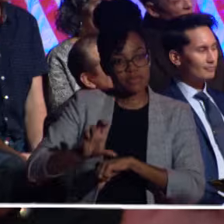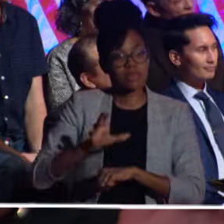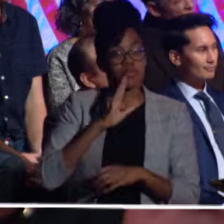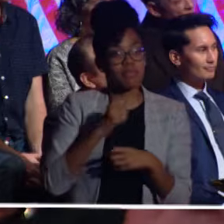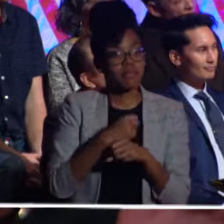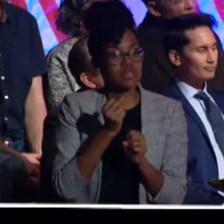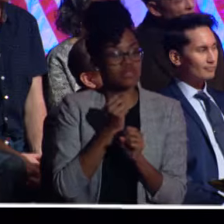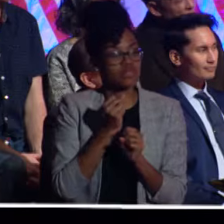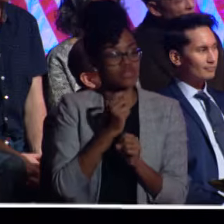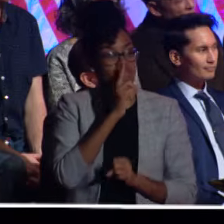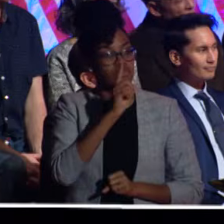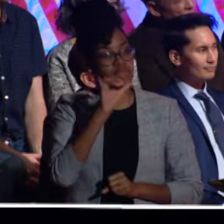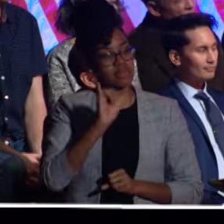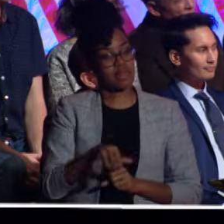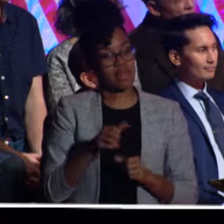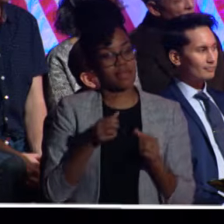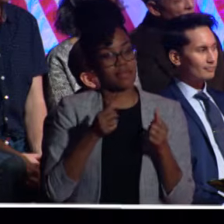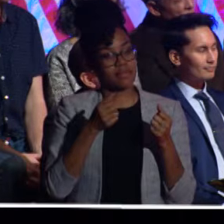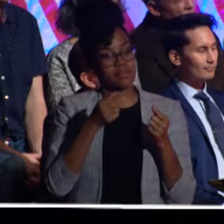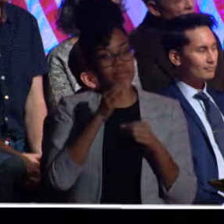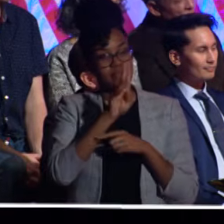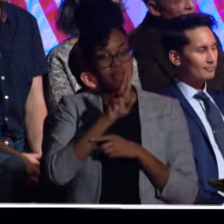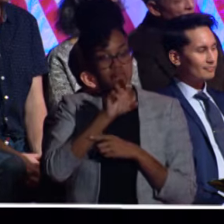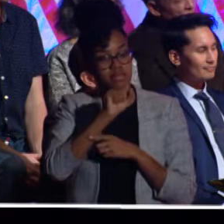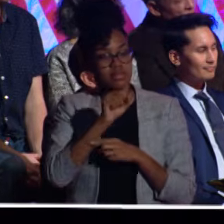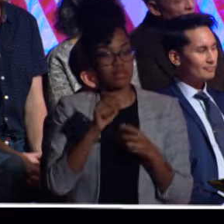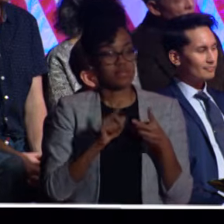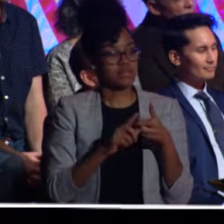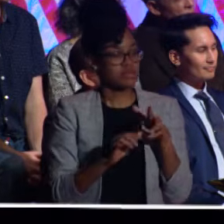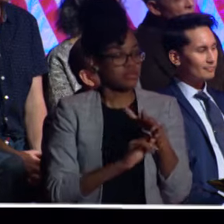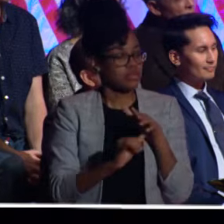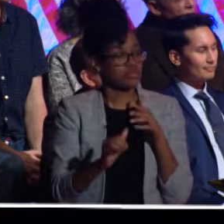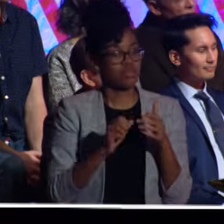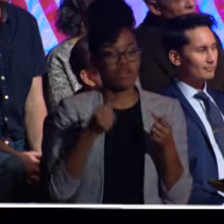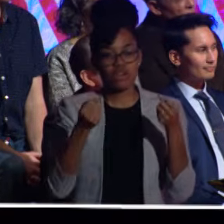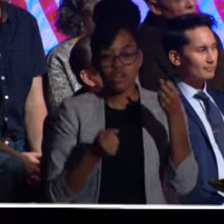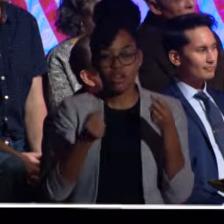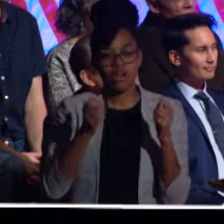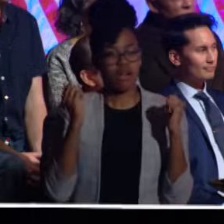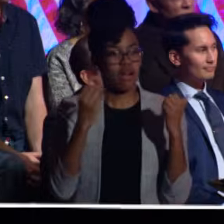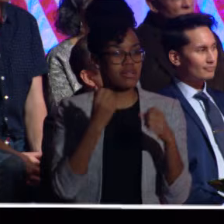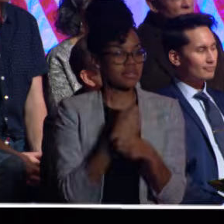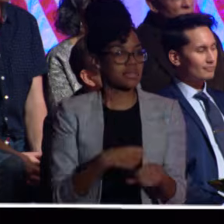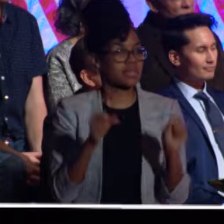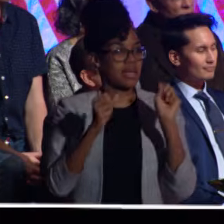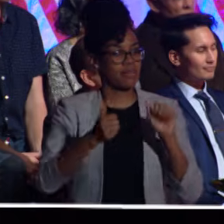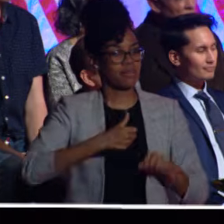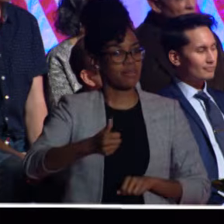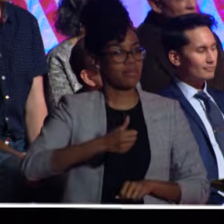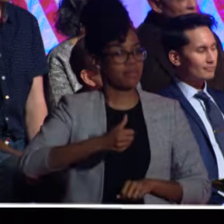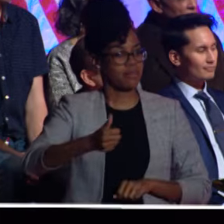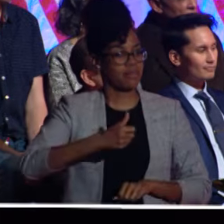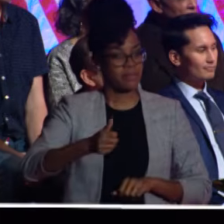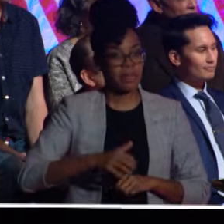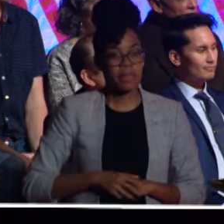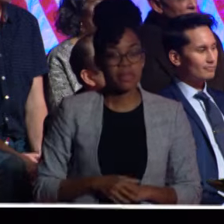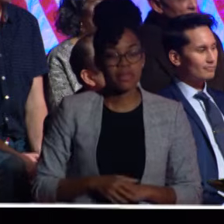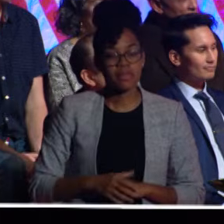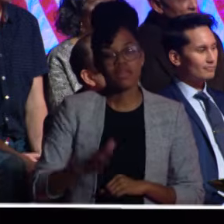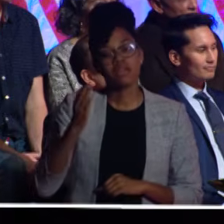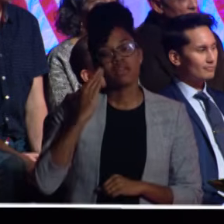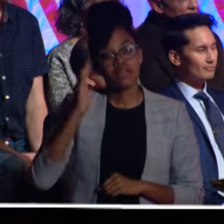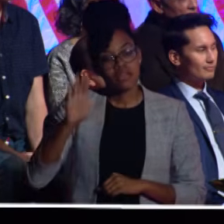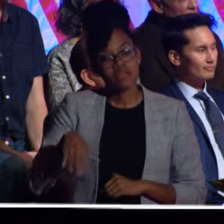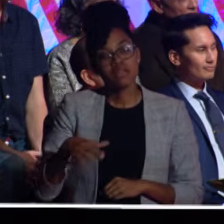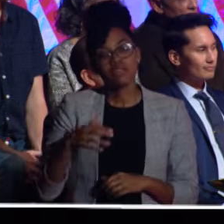can safely share the road and move through downtown DC. We know a resilient and sustainable public